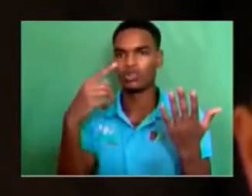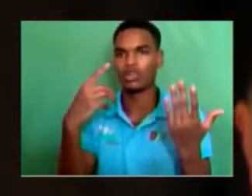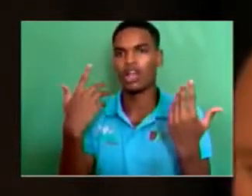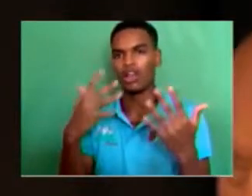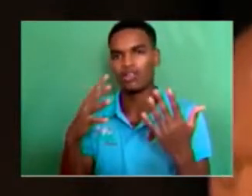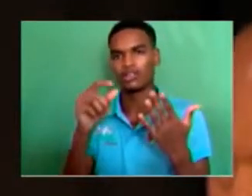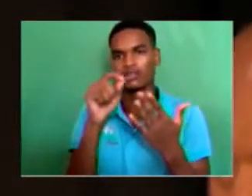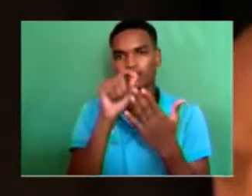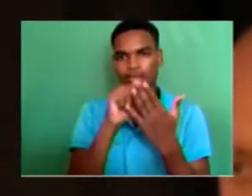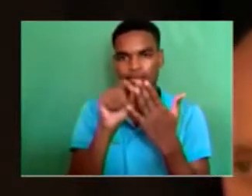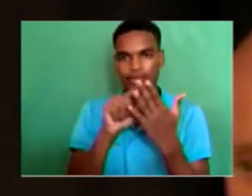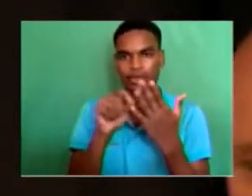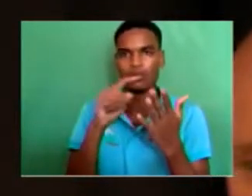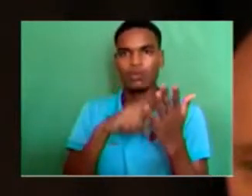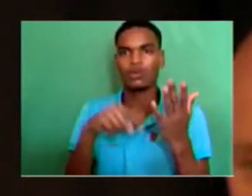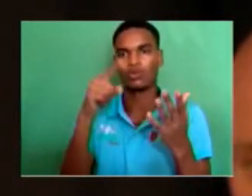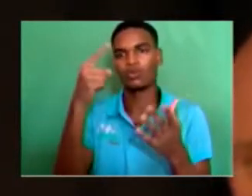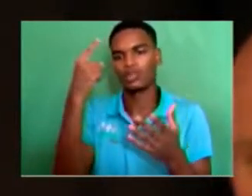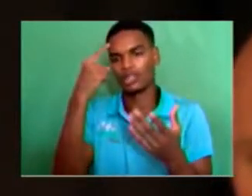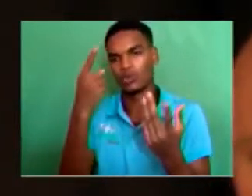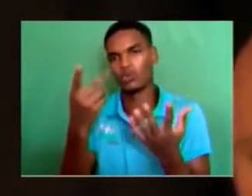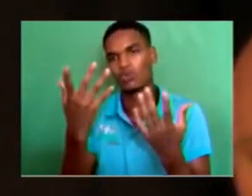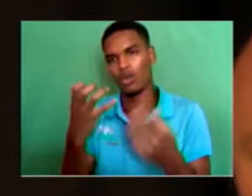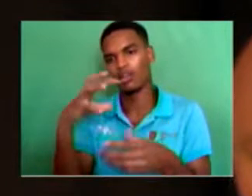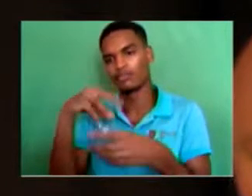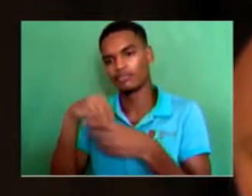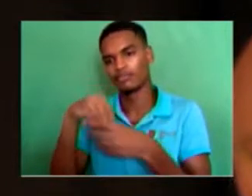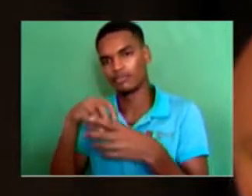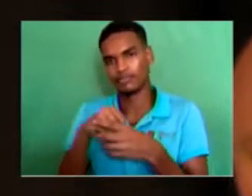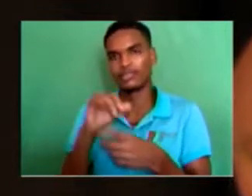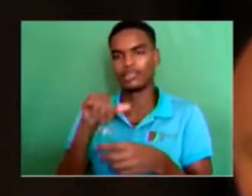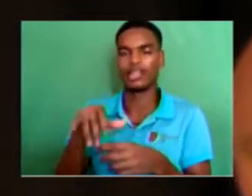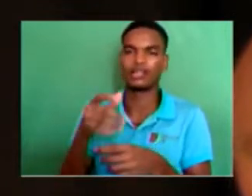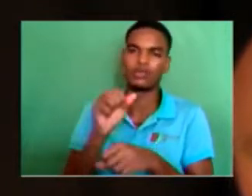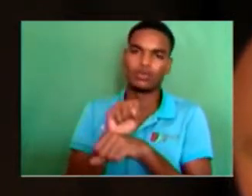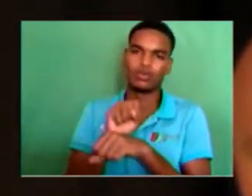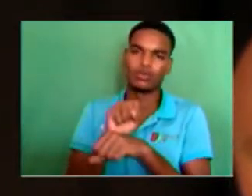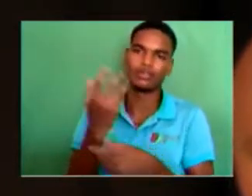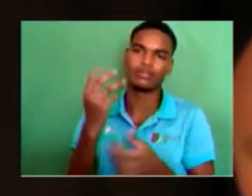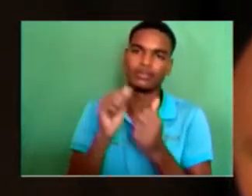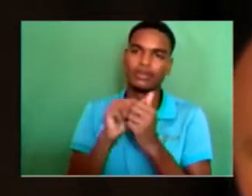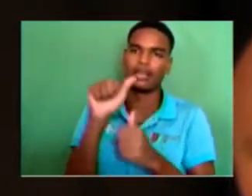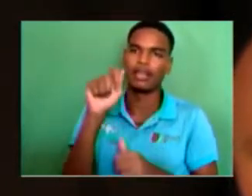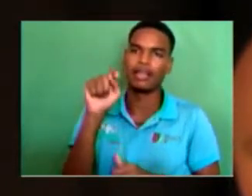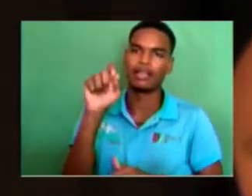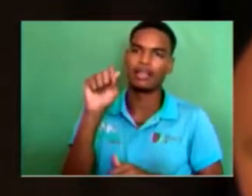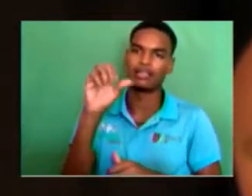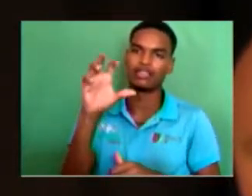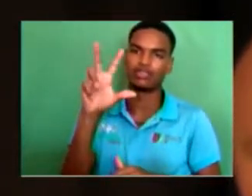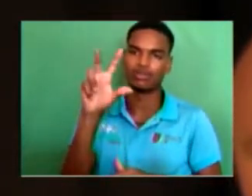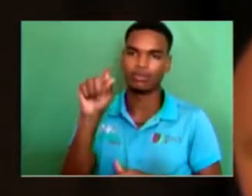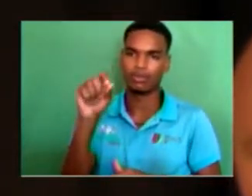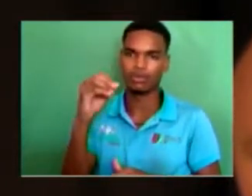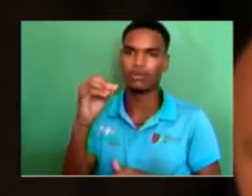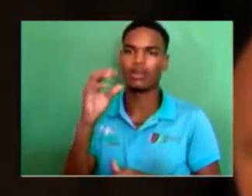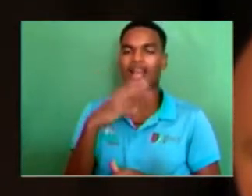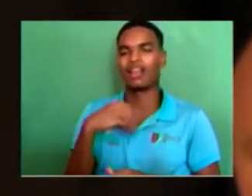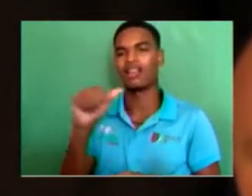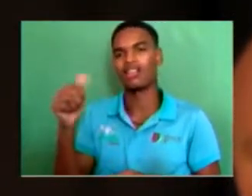generally is now working its way through with ATSC 3 in most of the manufacturers that we're talking about